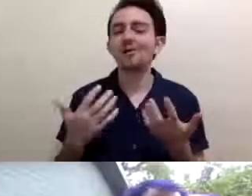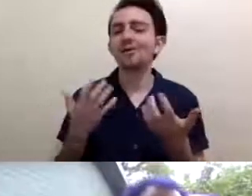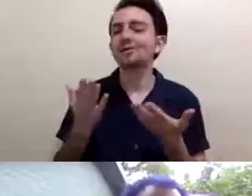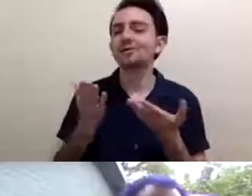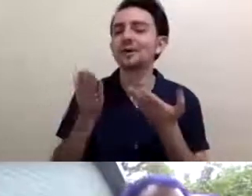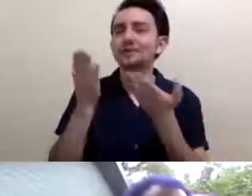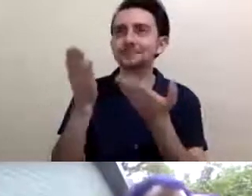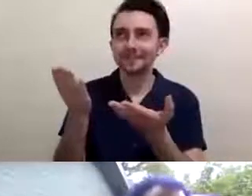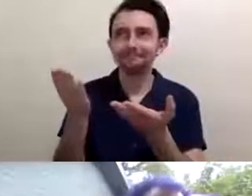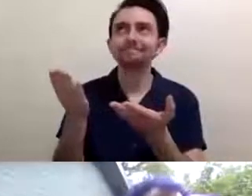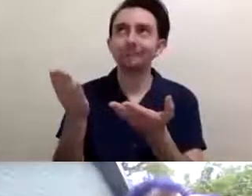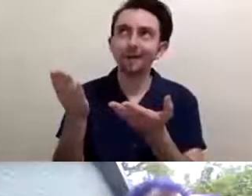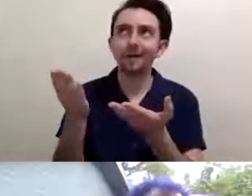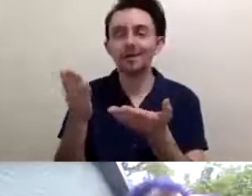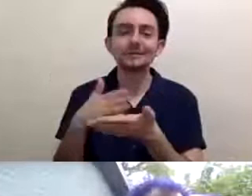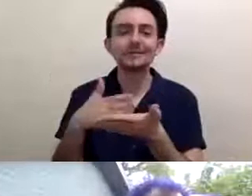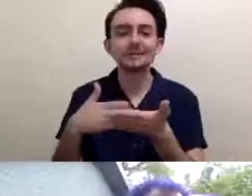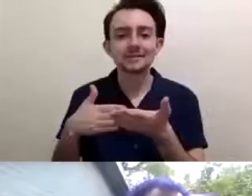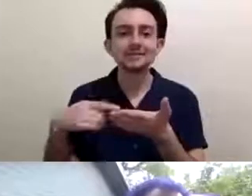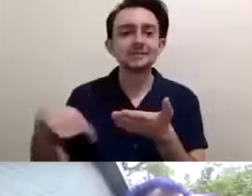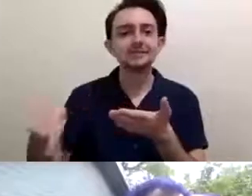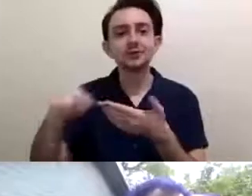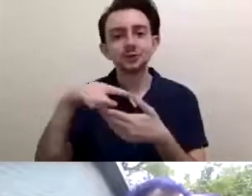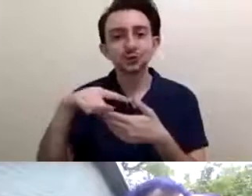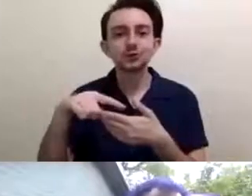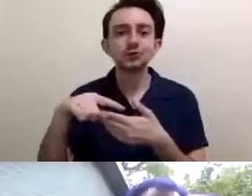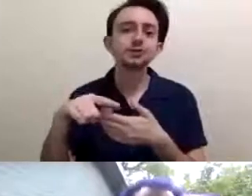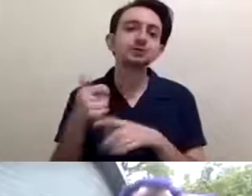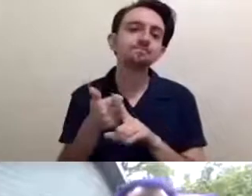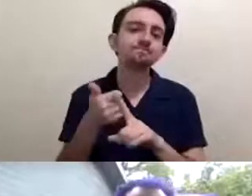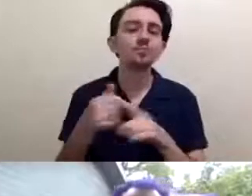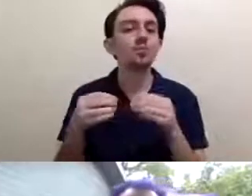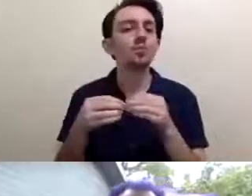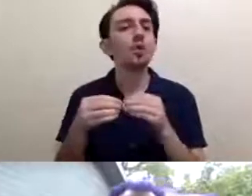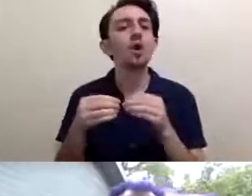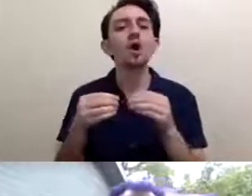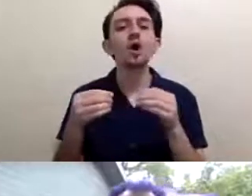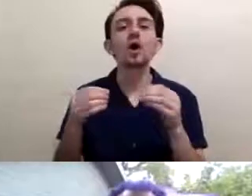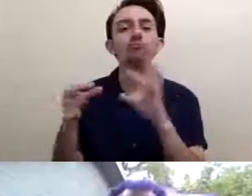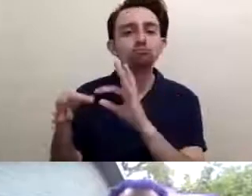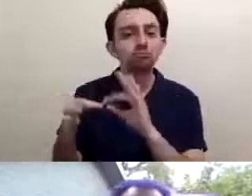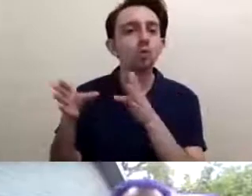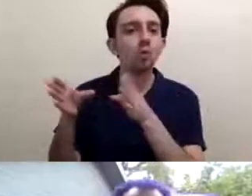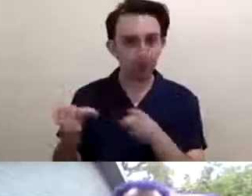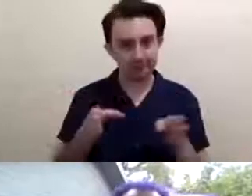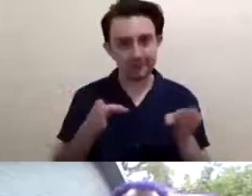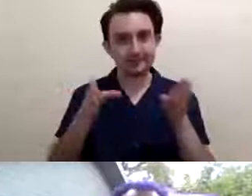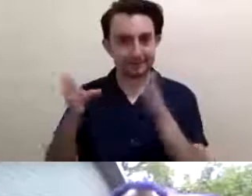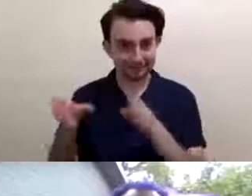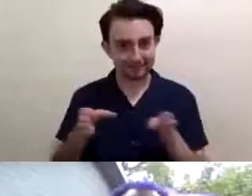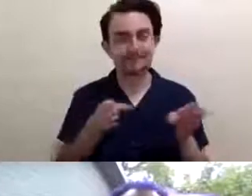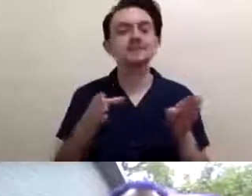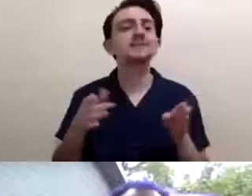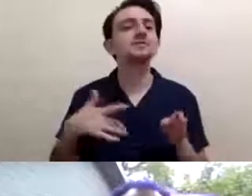that some of you who are a little more organized or feel that can do that,